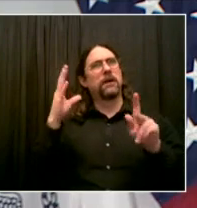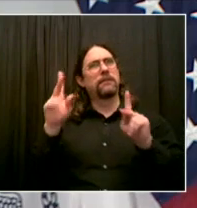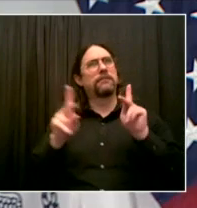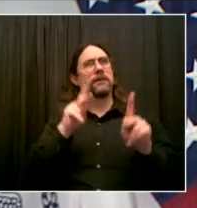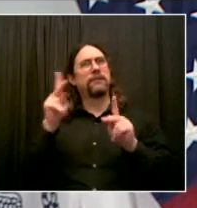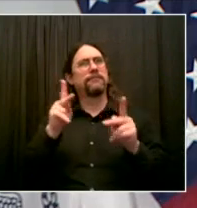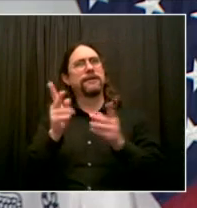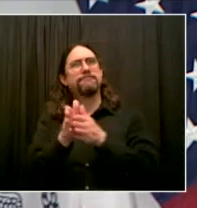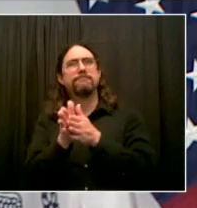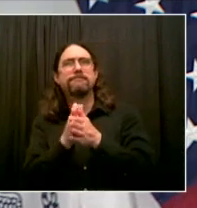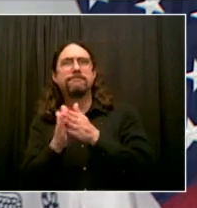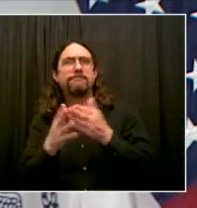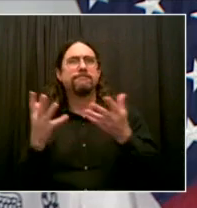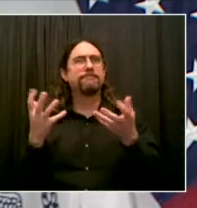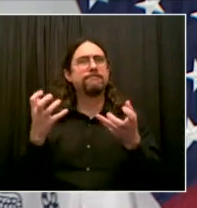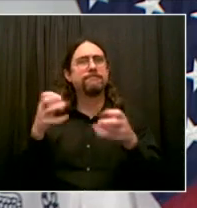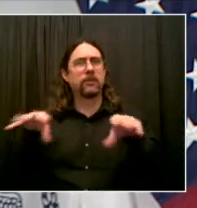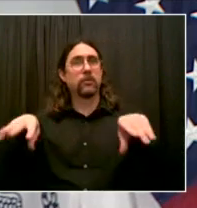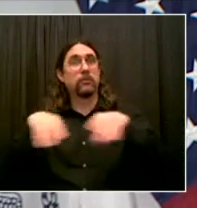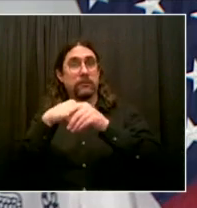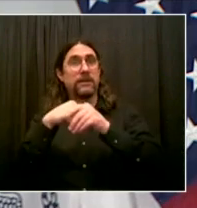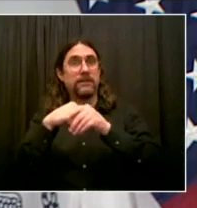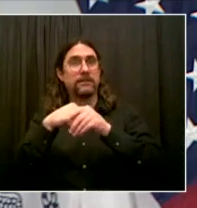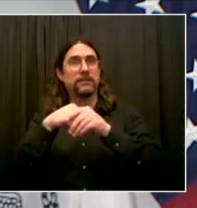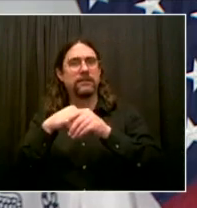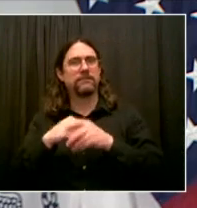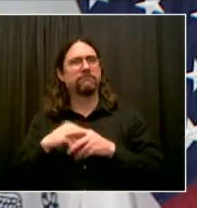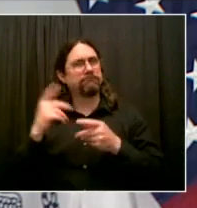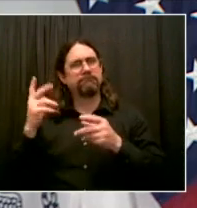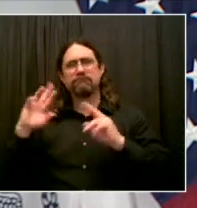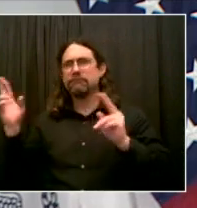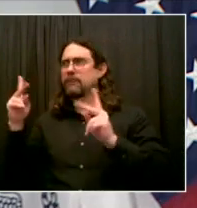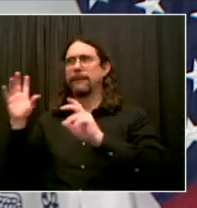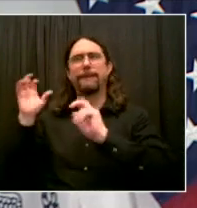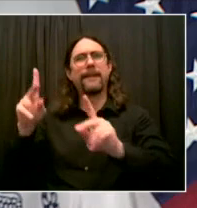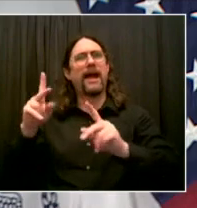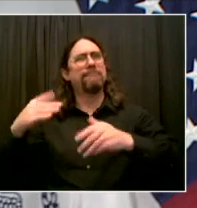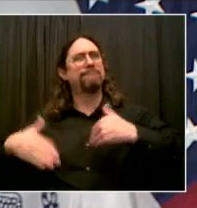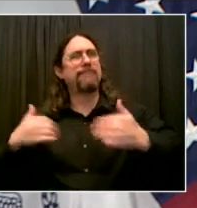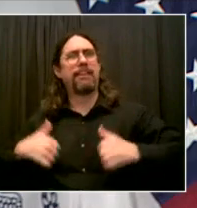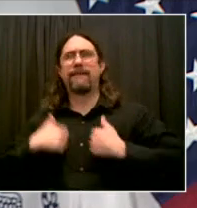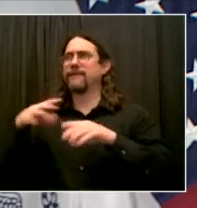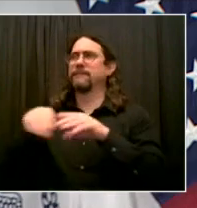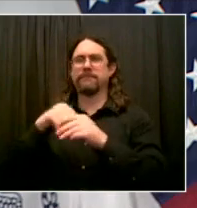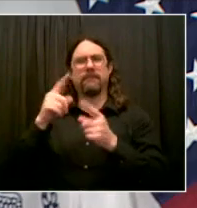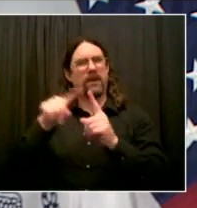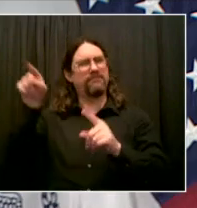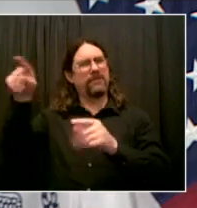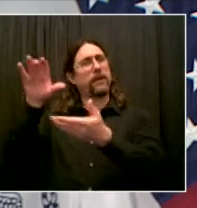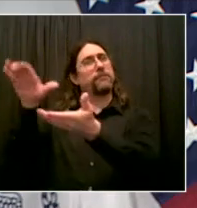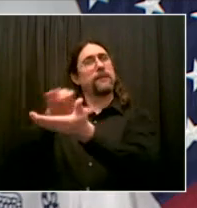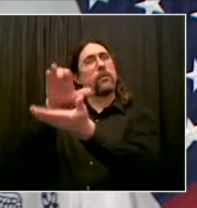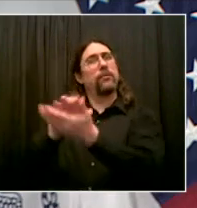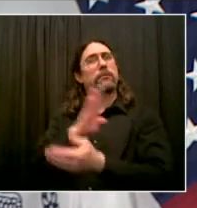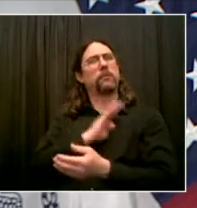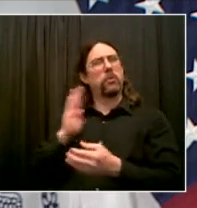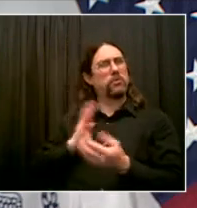again. And I must admit, I told people to follow up and get me an answer, and I did not get the answer I requested. So, Katie, you